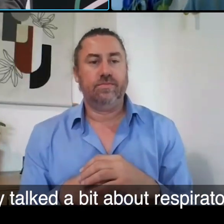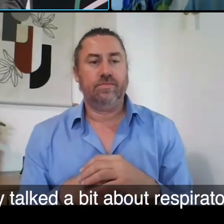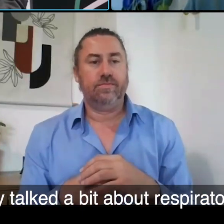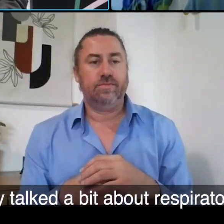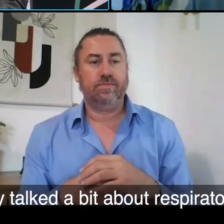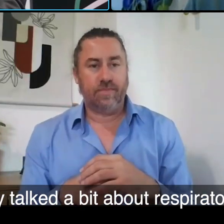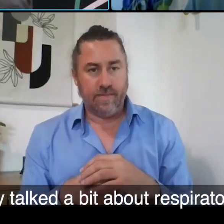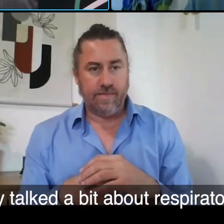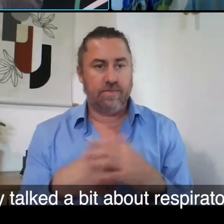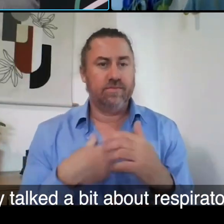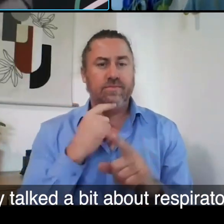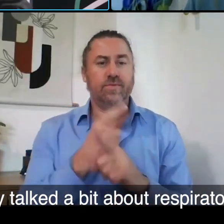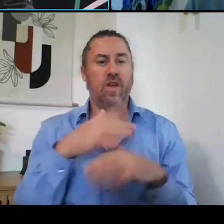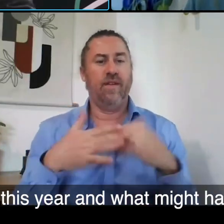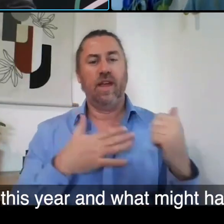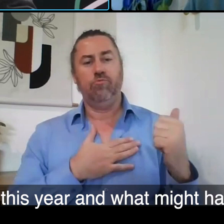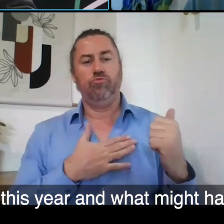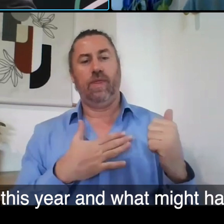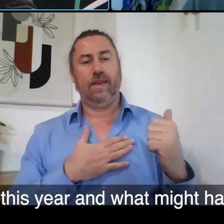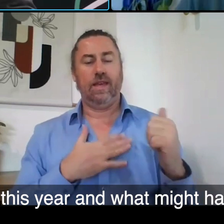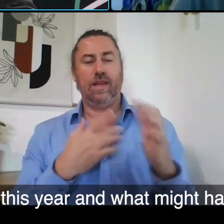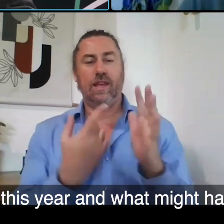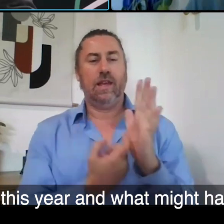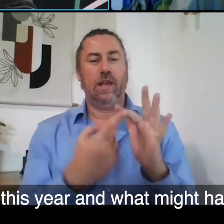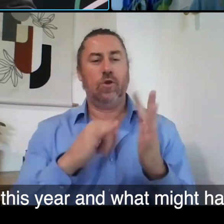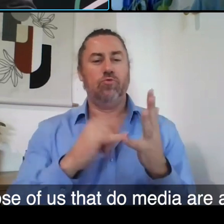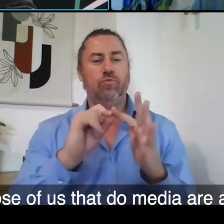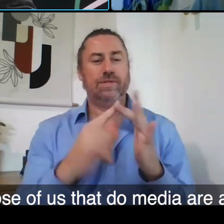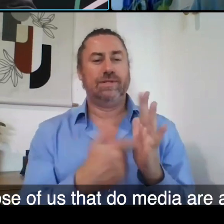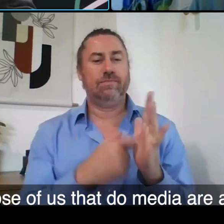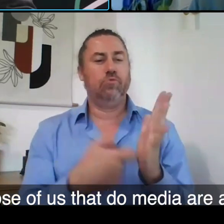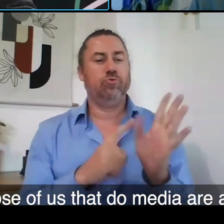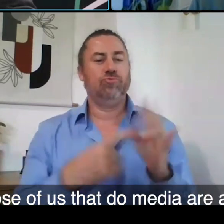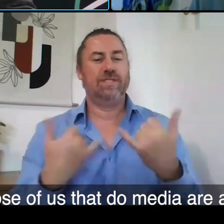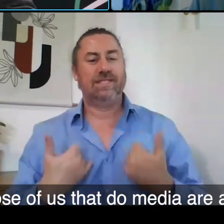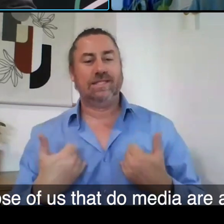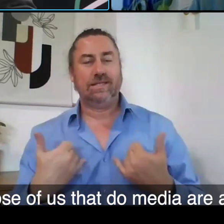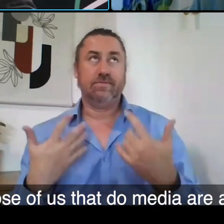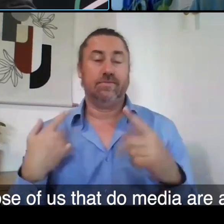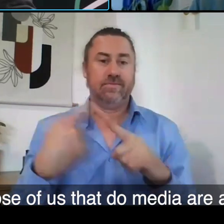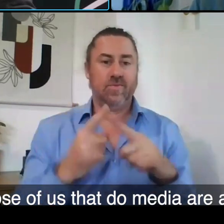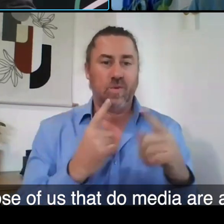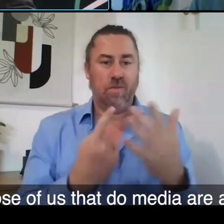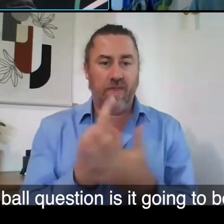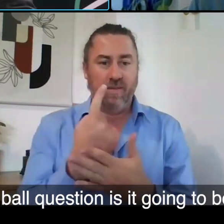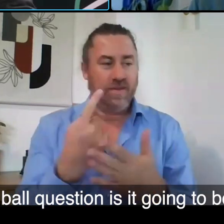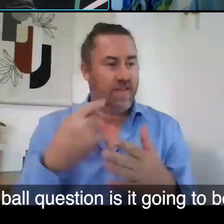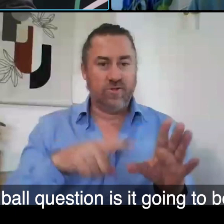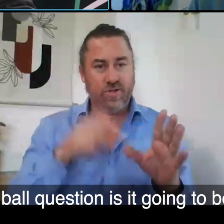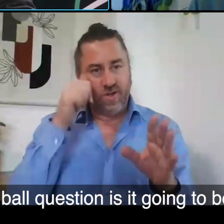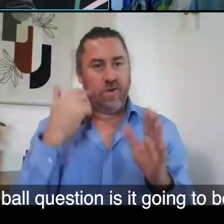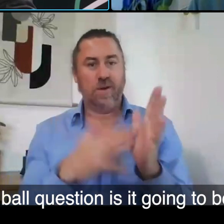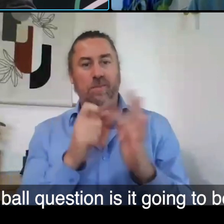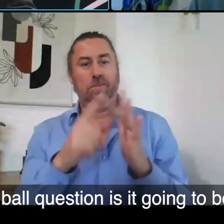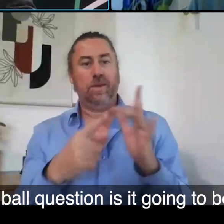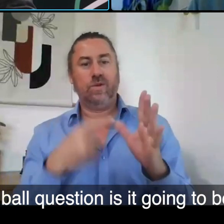talked a bit about respiratory disease so far this year and what might happen. Of course, those of us that do media are always asked the crystal ball